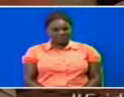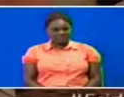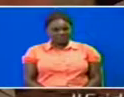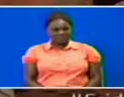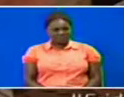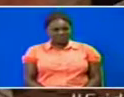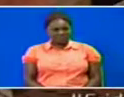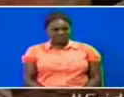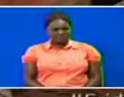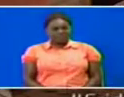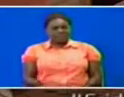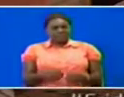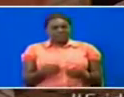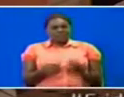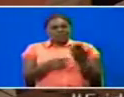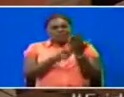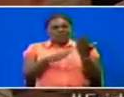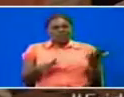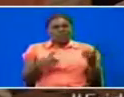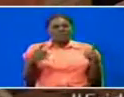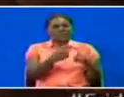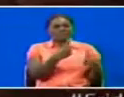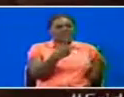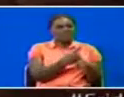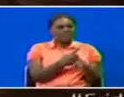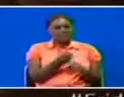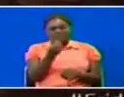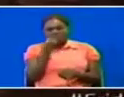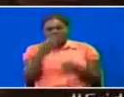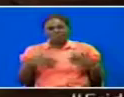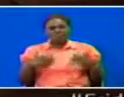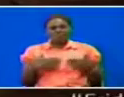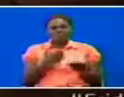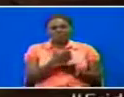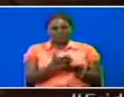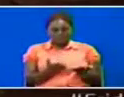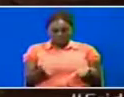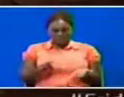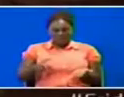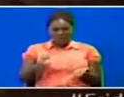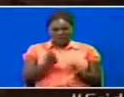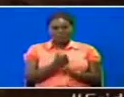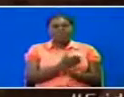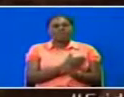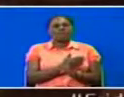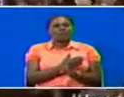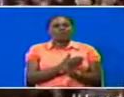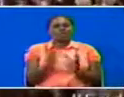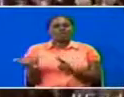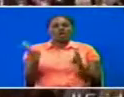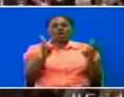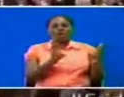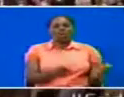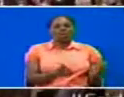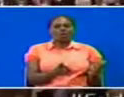While the unique treat is proving popular at farmers' markets and trendy eateries, it may be some time yet before bugs are a regular feature on